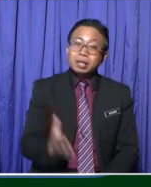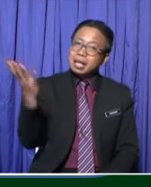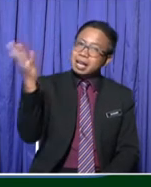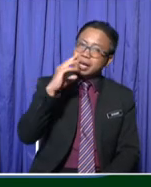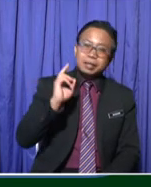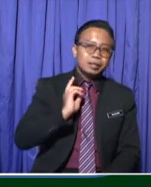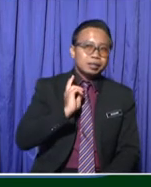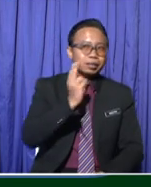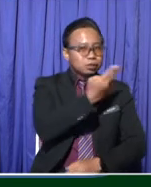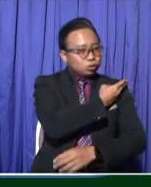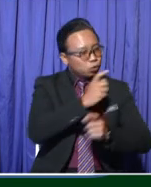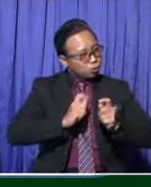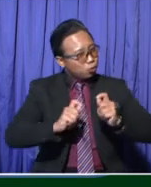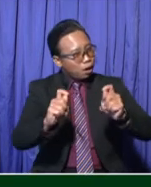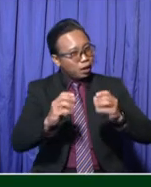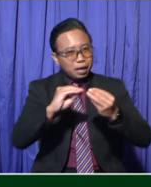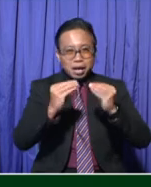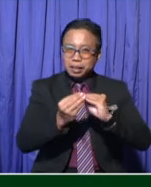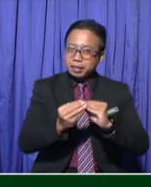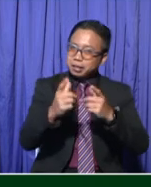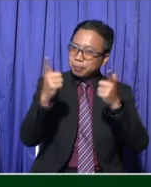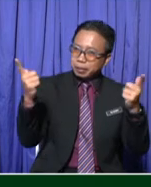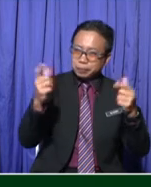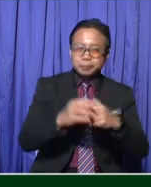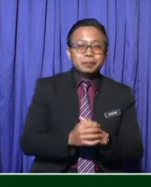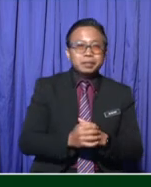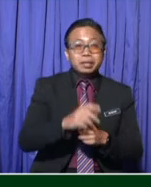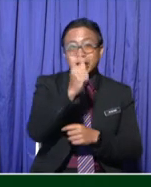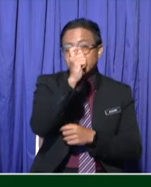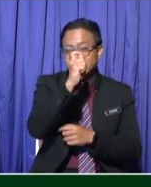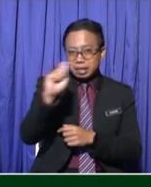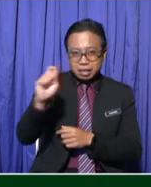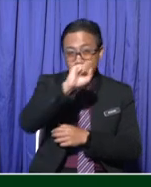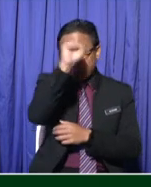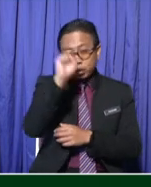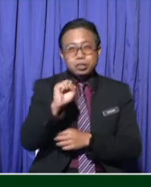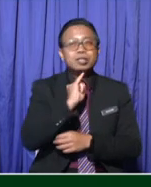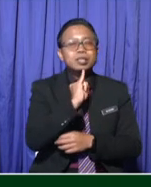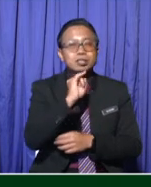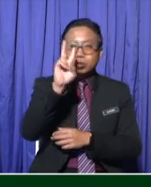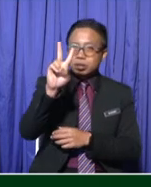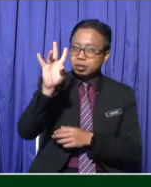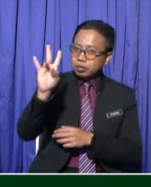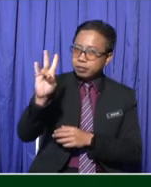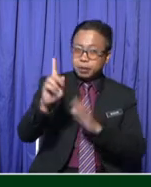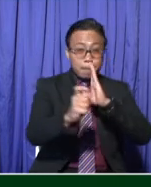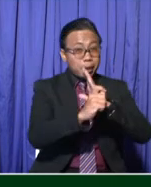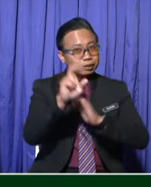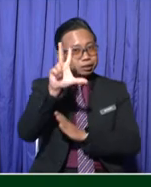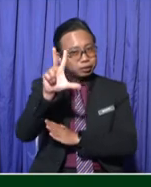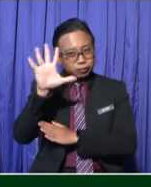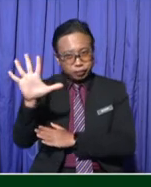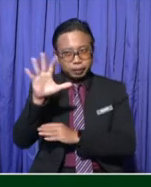Let us try another number. The question is 27 plus